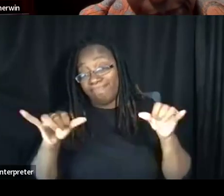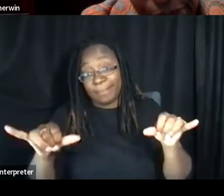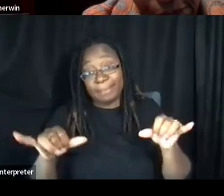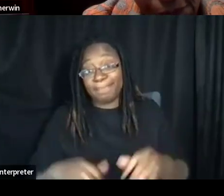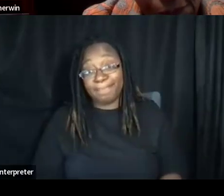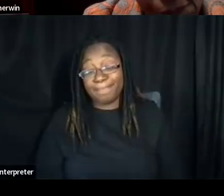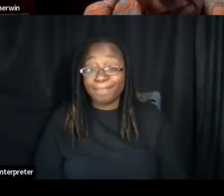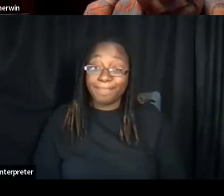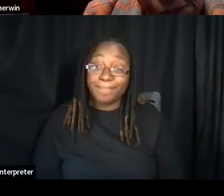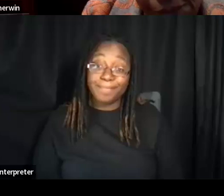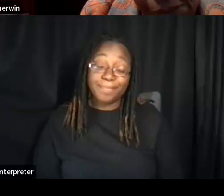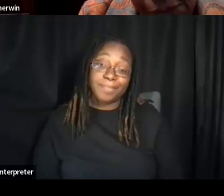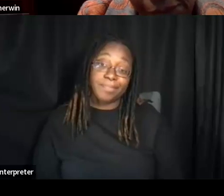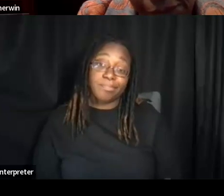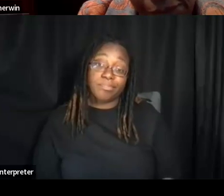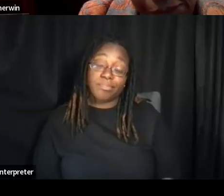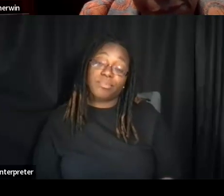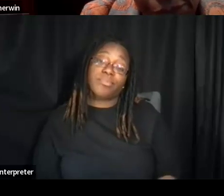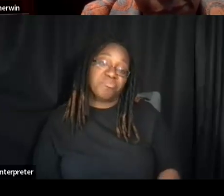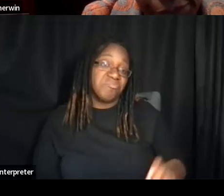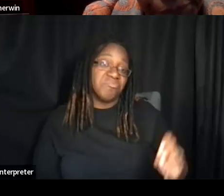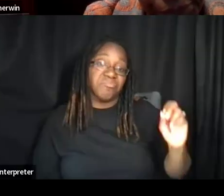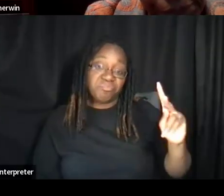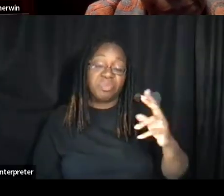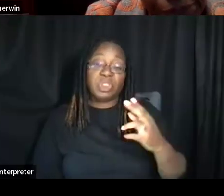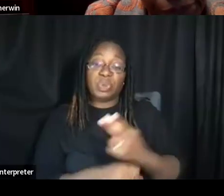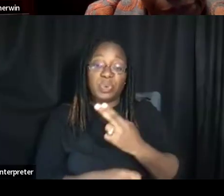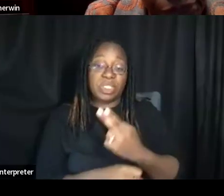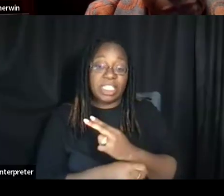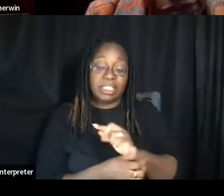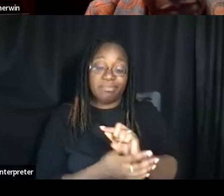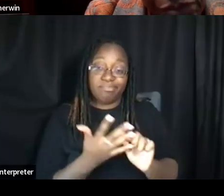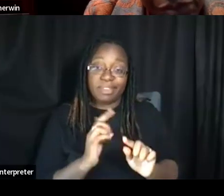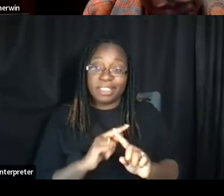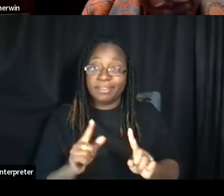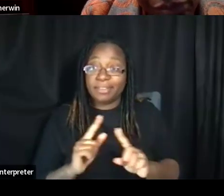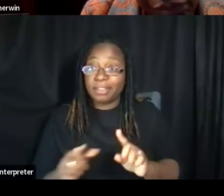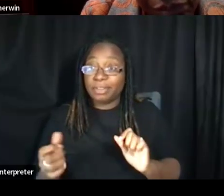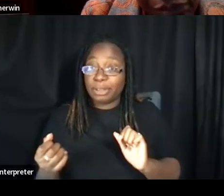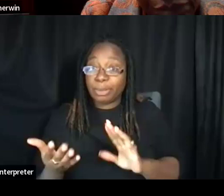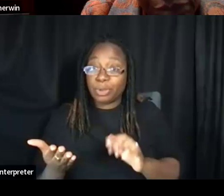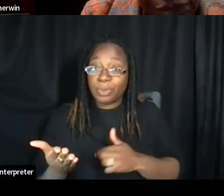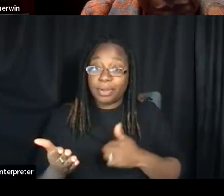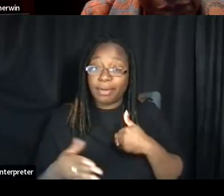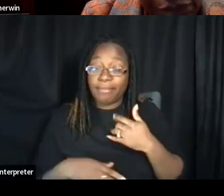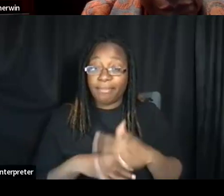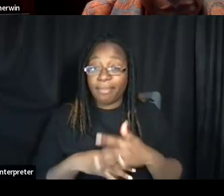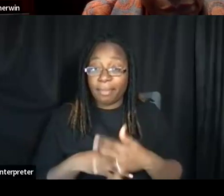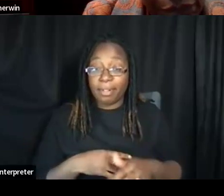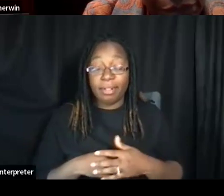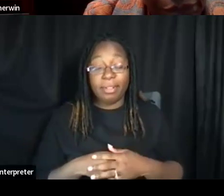Awesome. Yeah, so just using kind of all the avenues that we have available, and